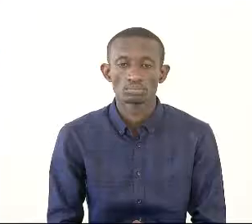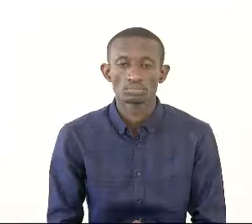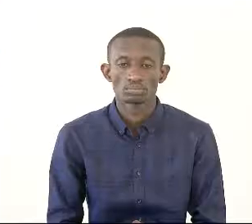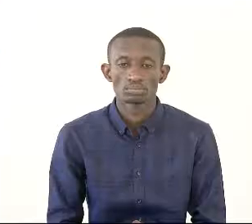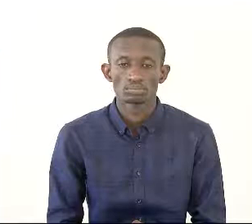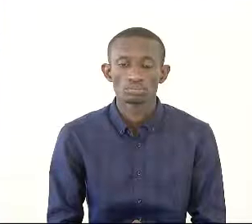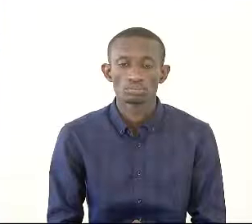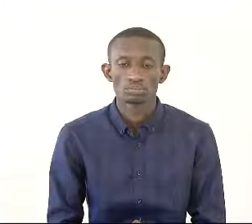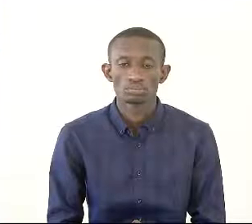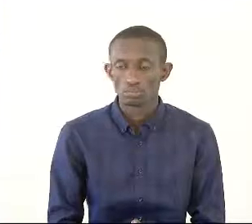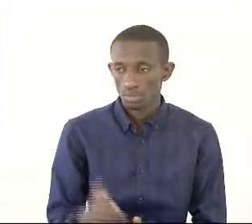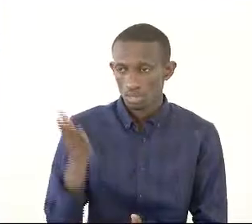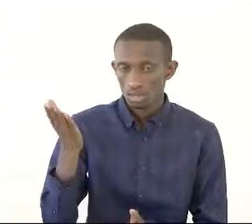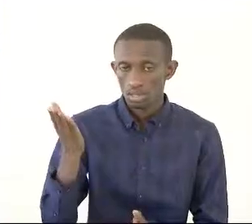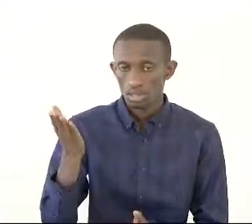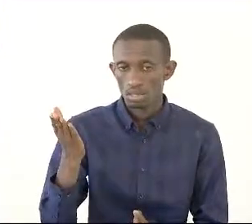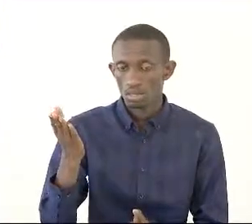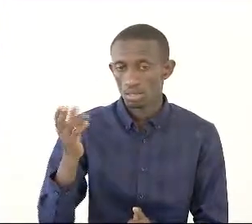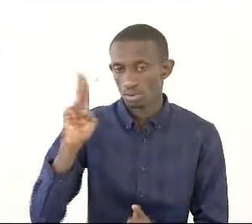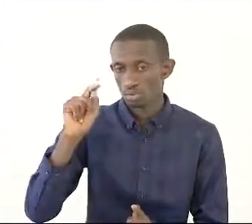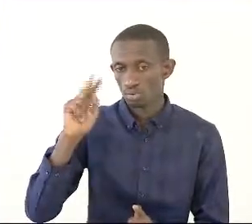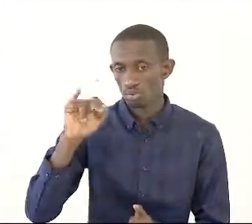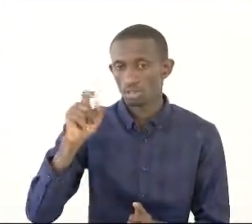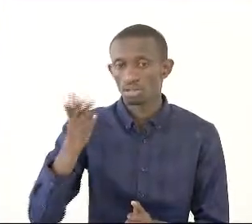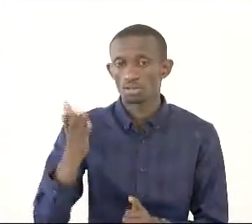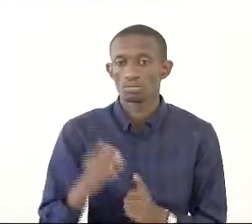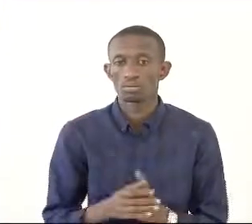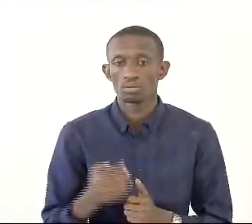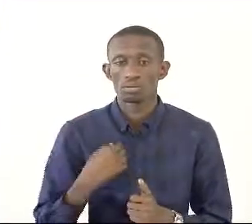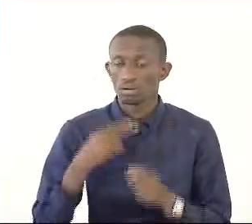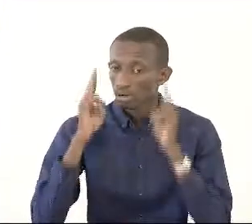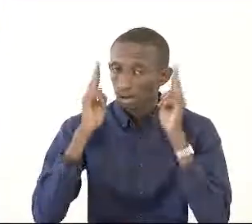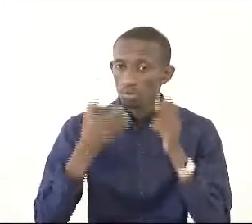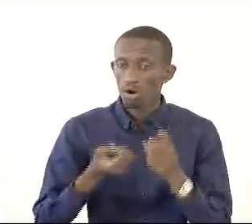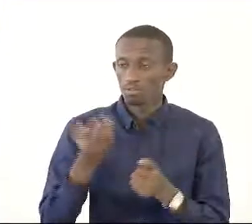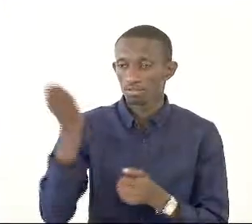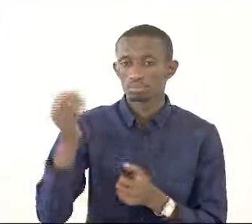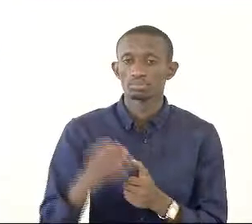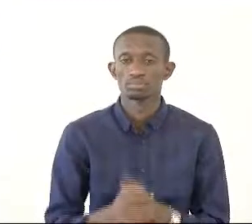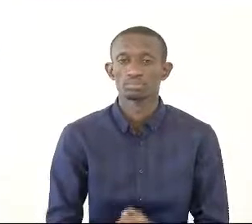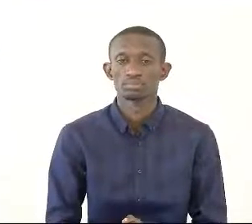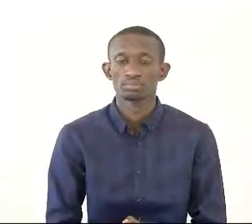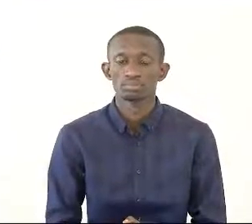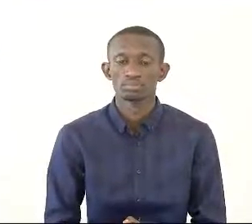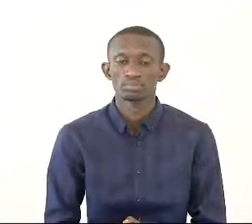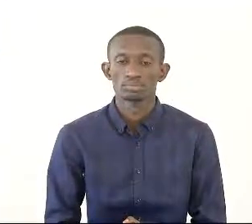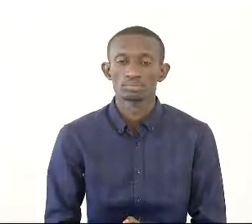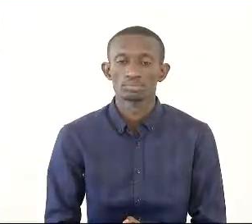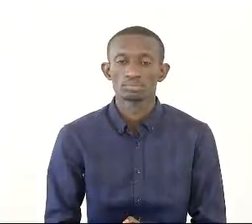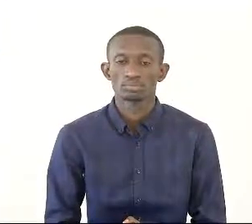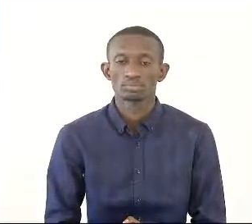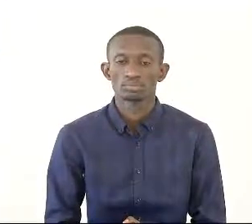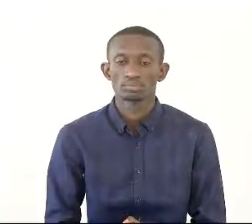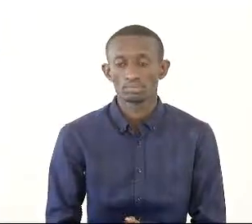this unit here. So I hope that you have that. Okay. So then here